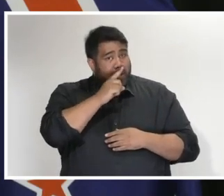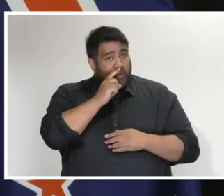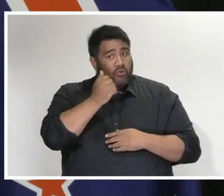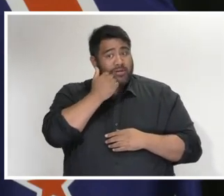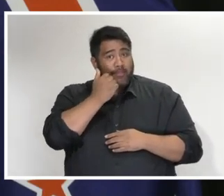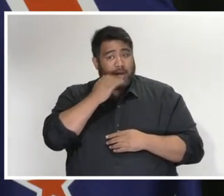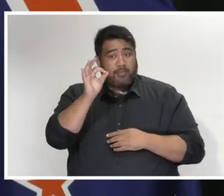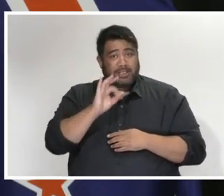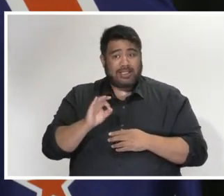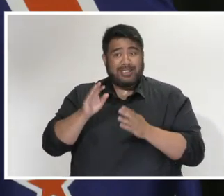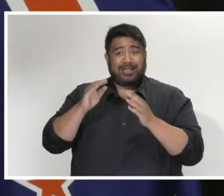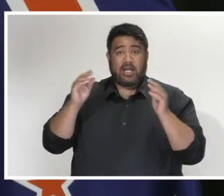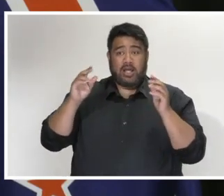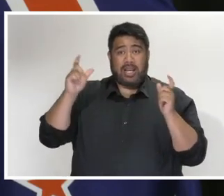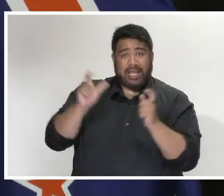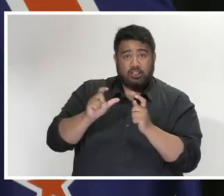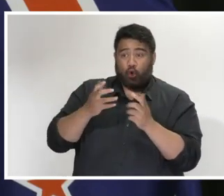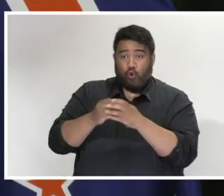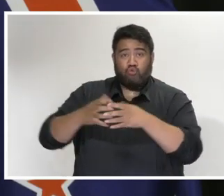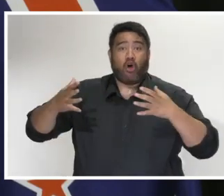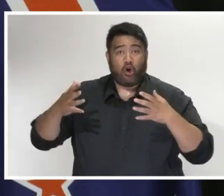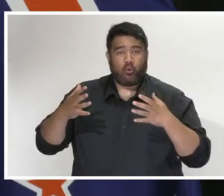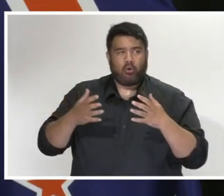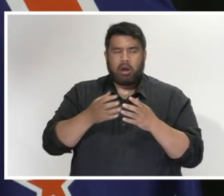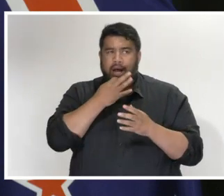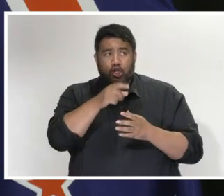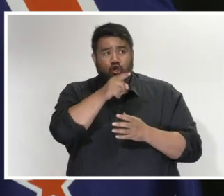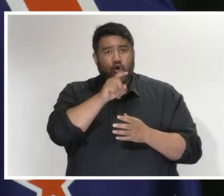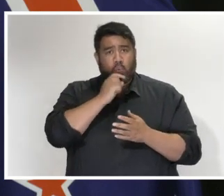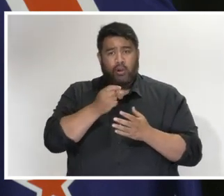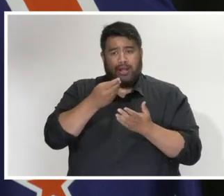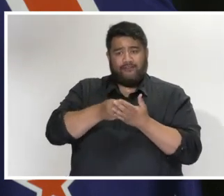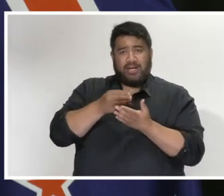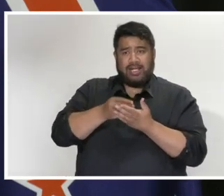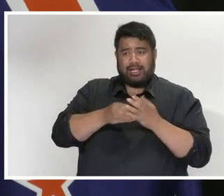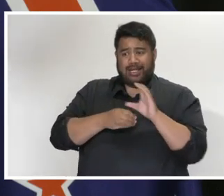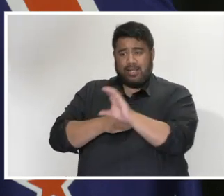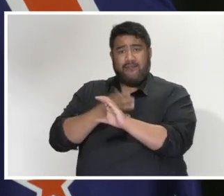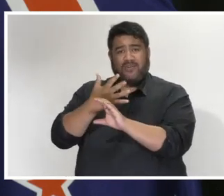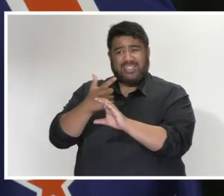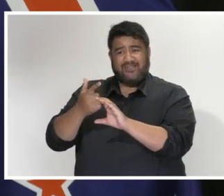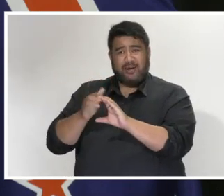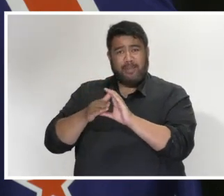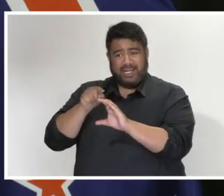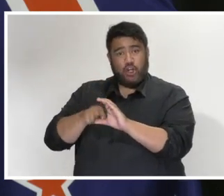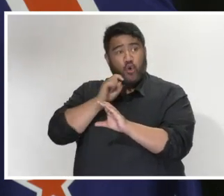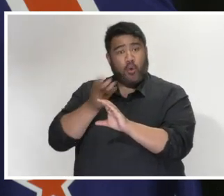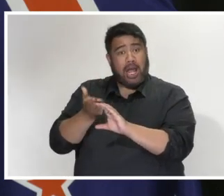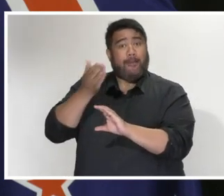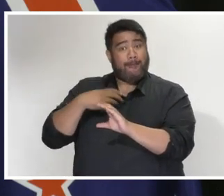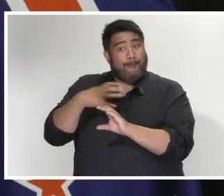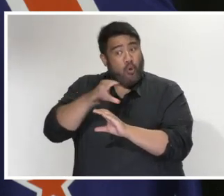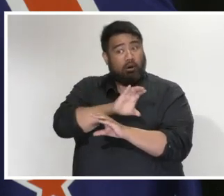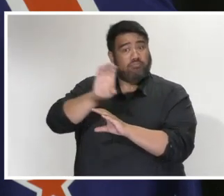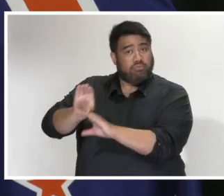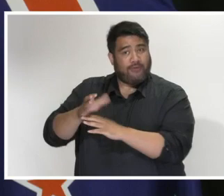cases go up, will you consider adding money to the Maori targeted funding, the 57 million? I think actually the way we should be dealing with that